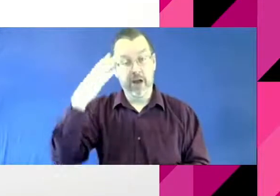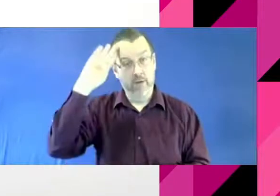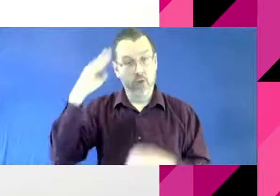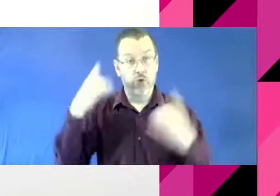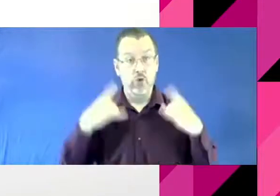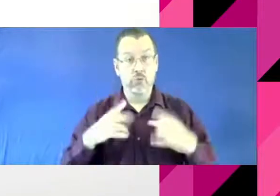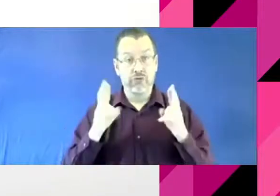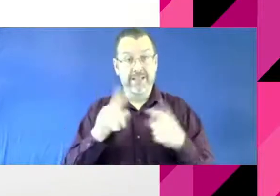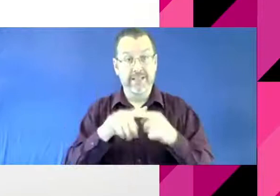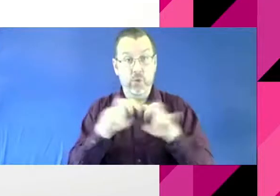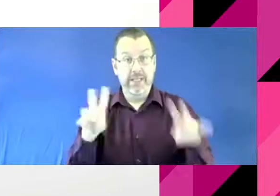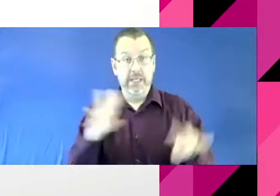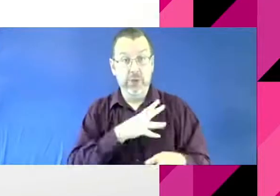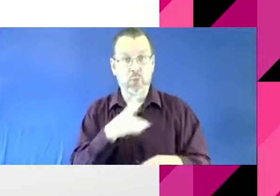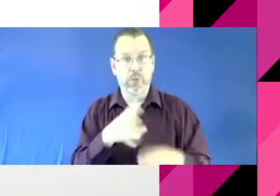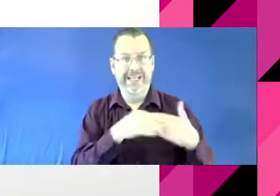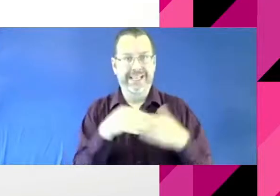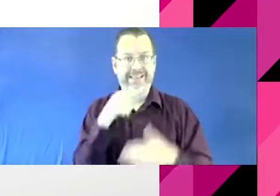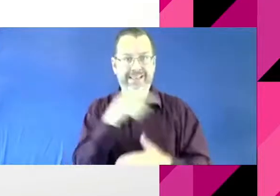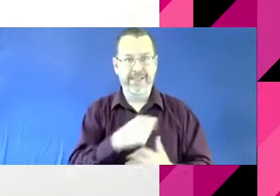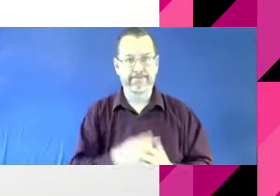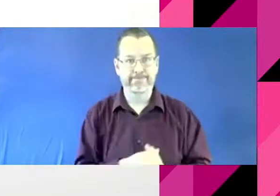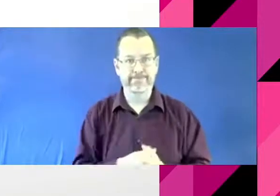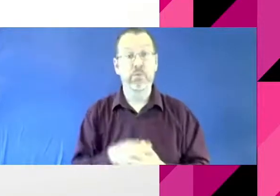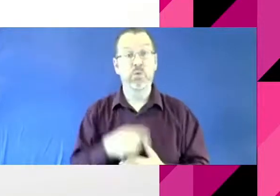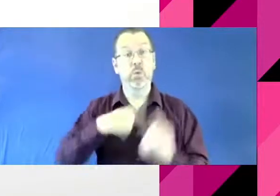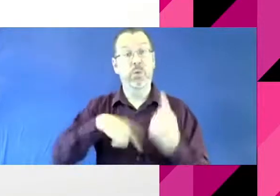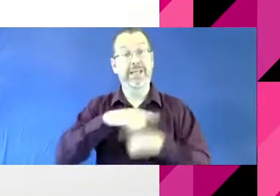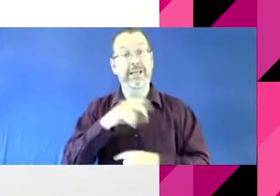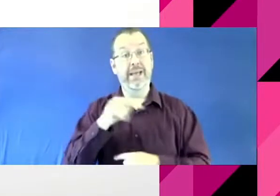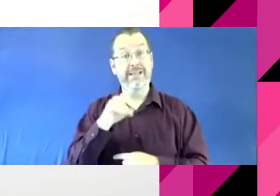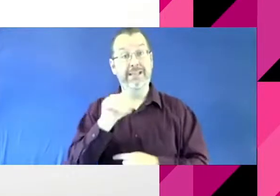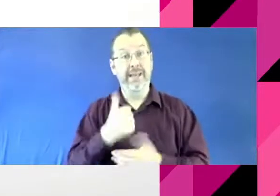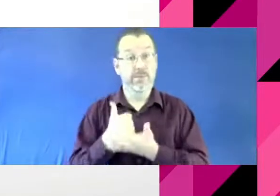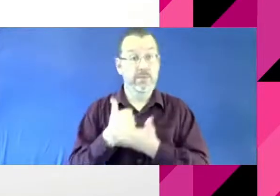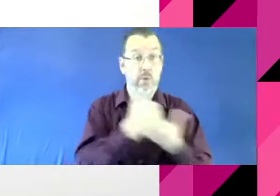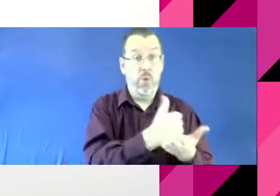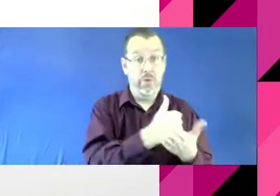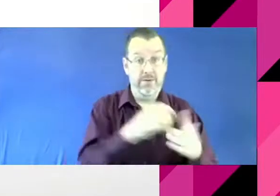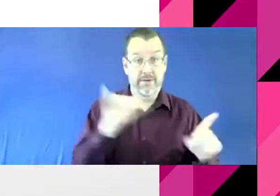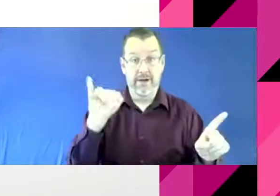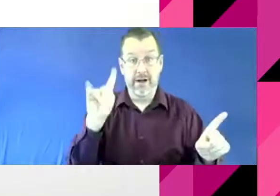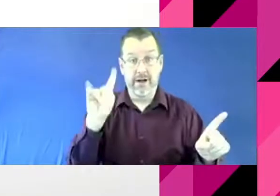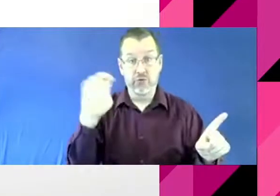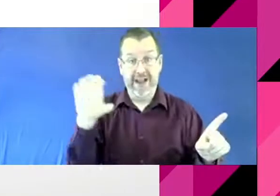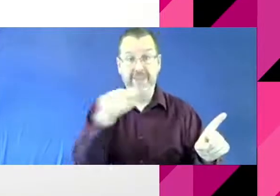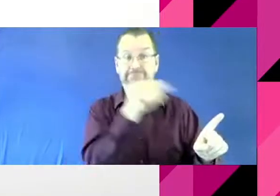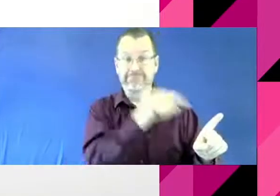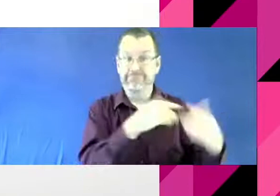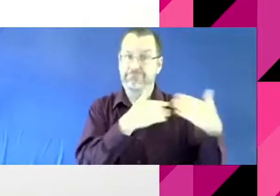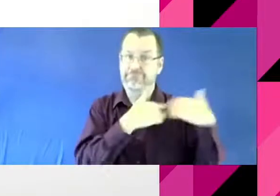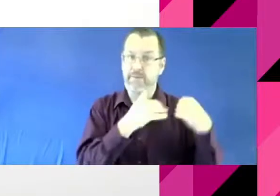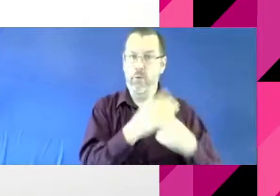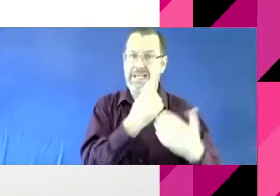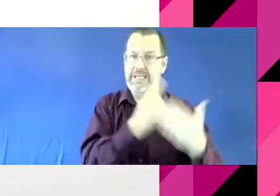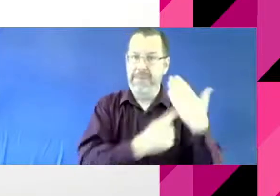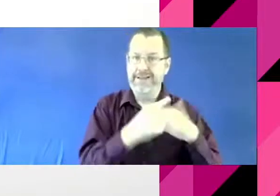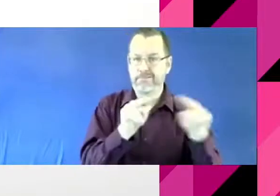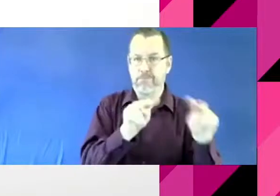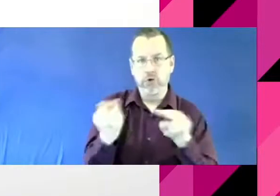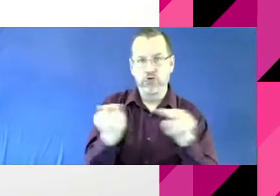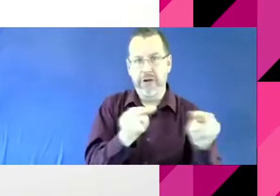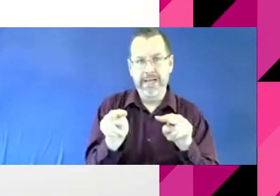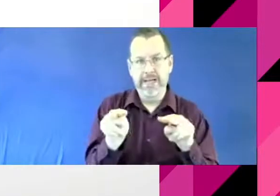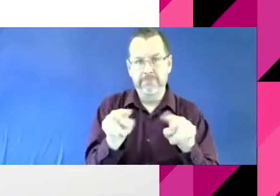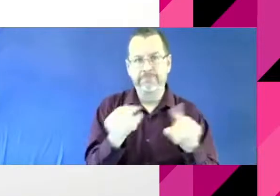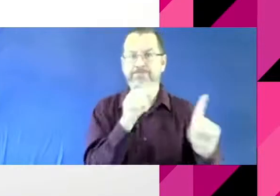NDA is supporting the IHREC in carrying out the independent monitoring. Specifically, the NDA will